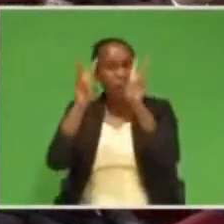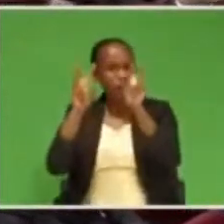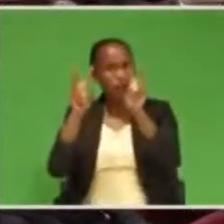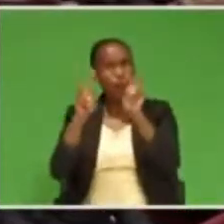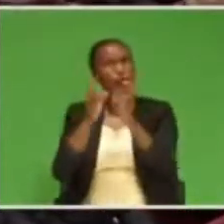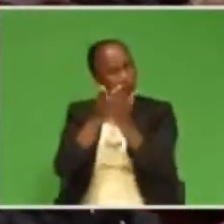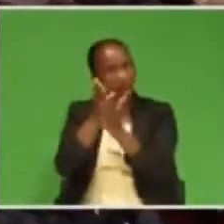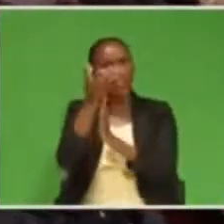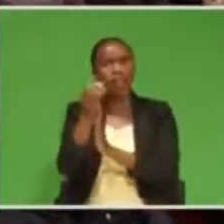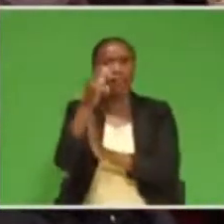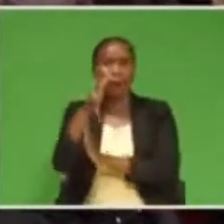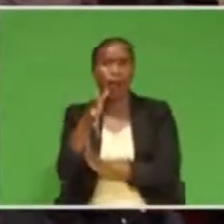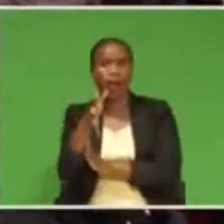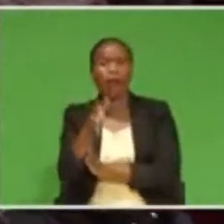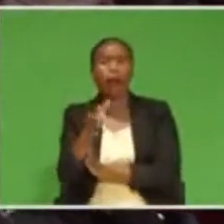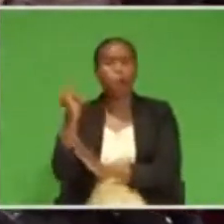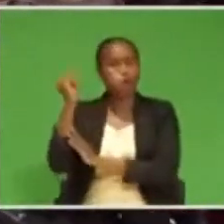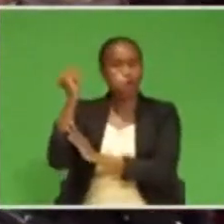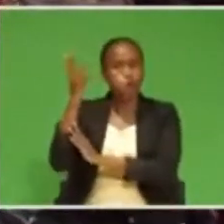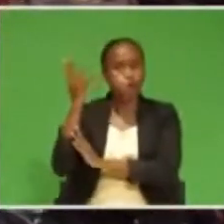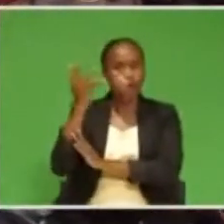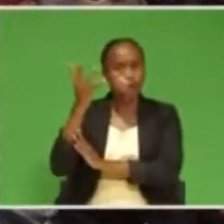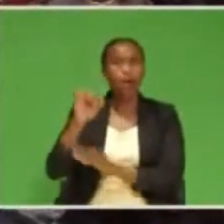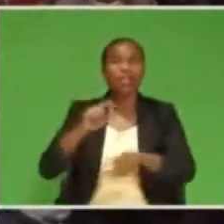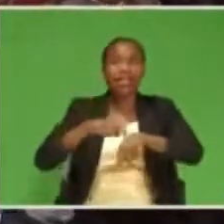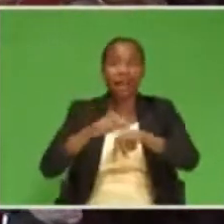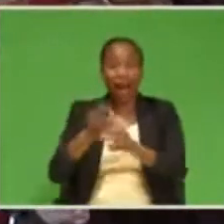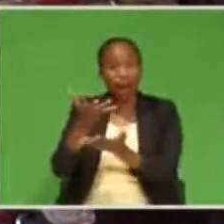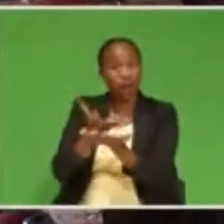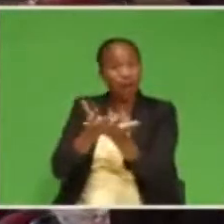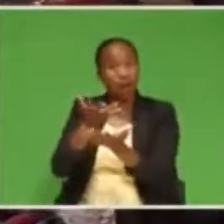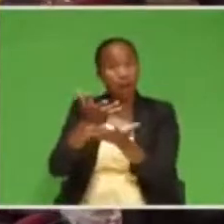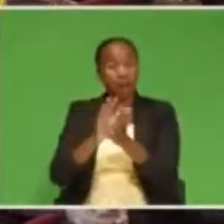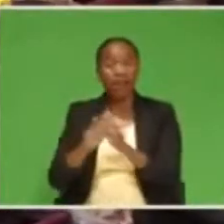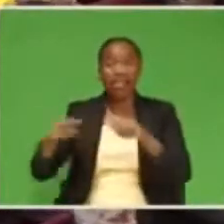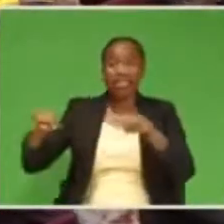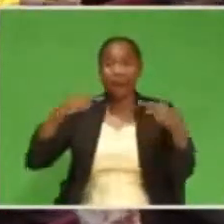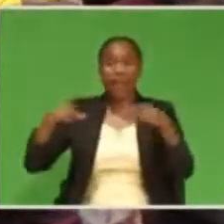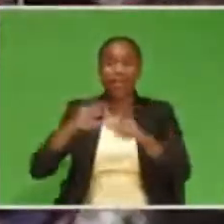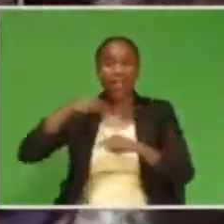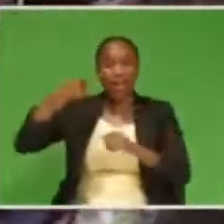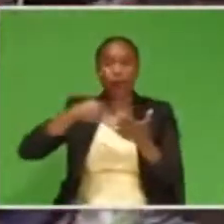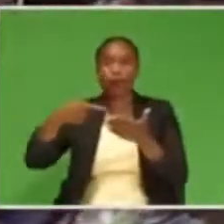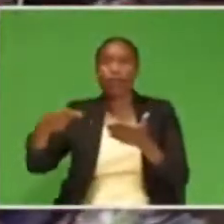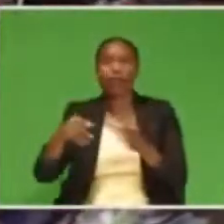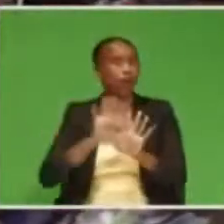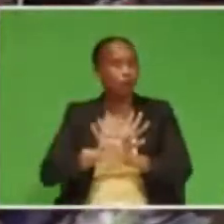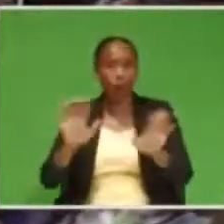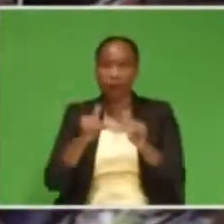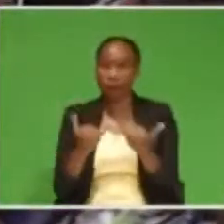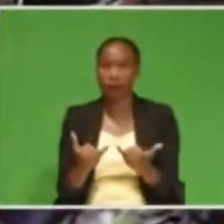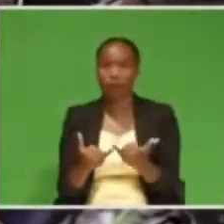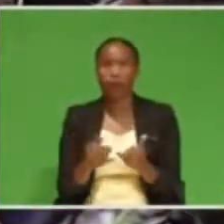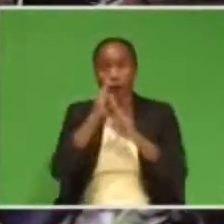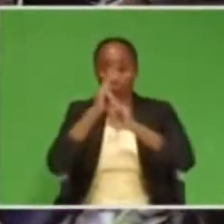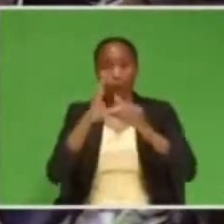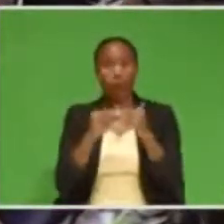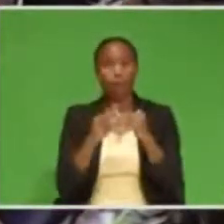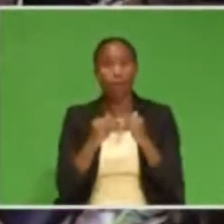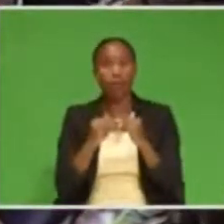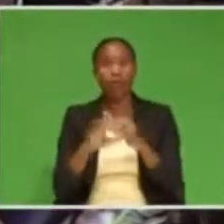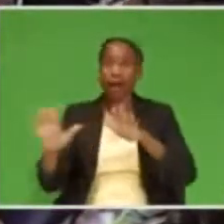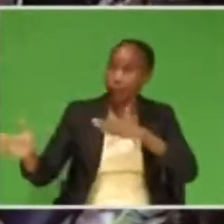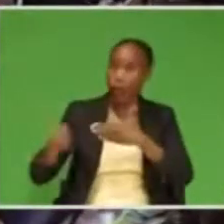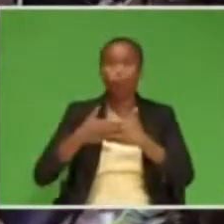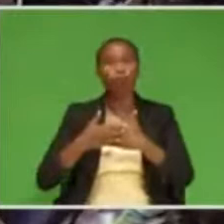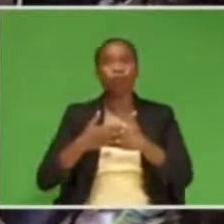a right to raise when you are engaging in your debates next week. Honorable members, I've closed it.